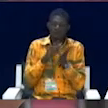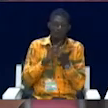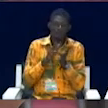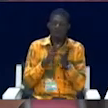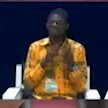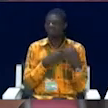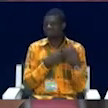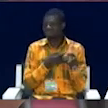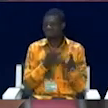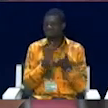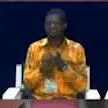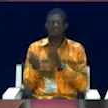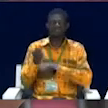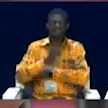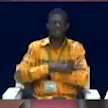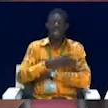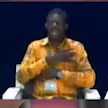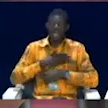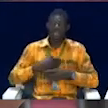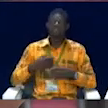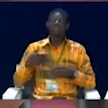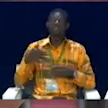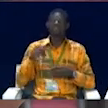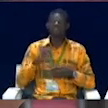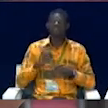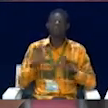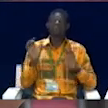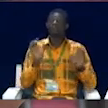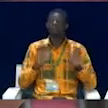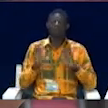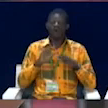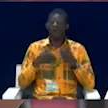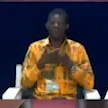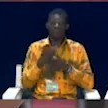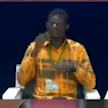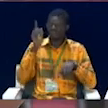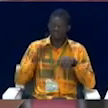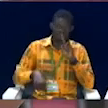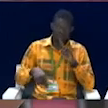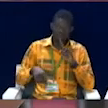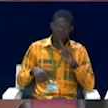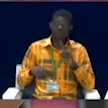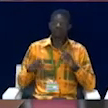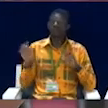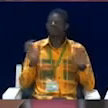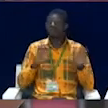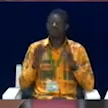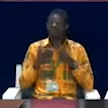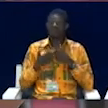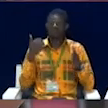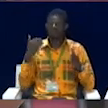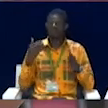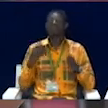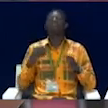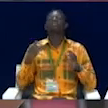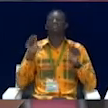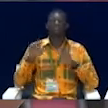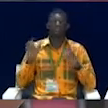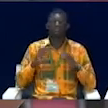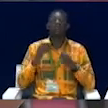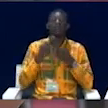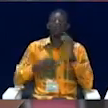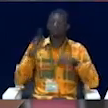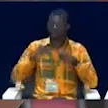since that day and can do all things she couldn't do before. Praise